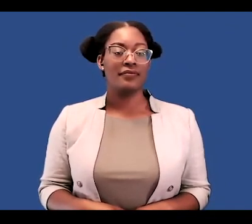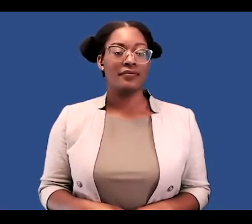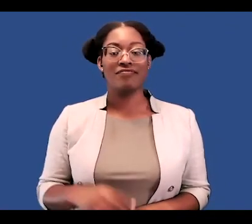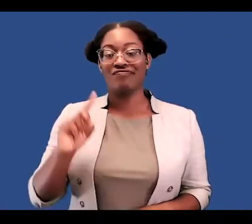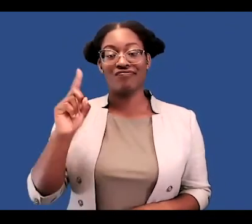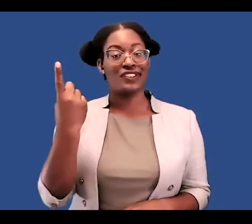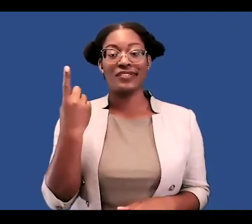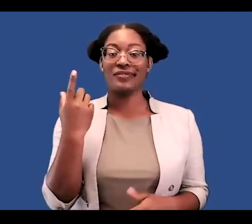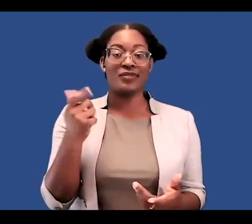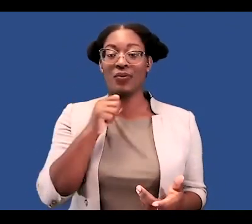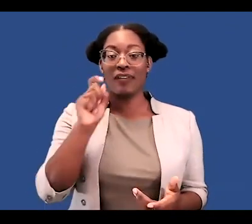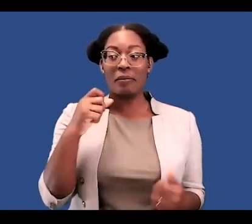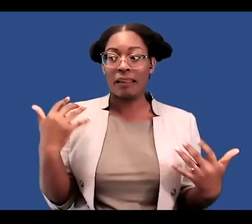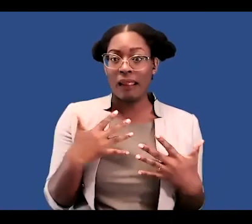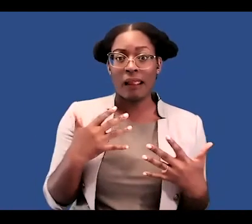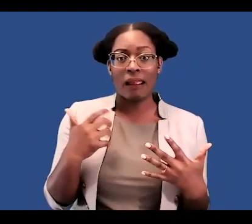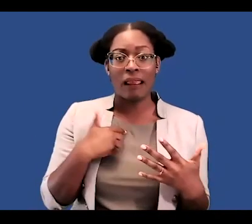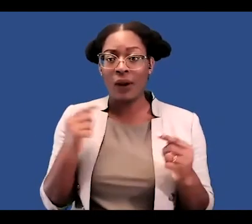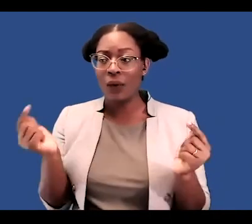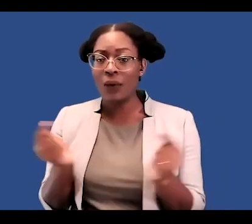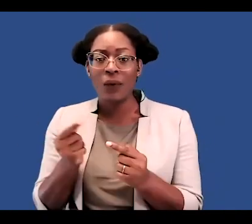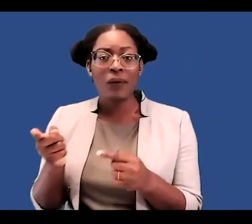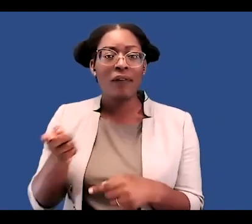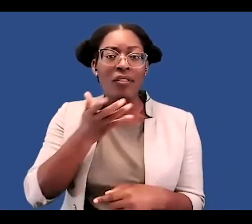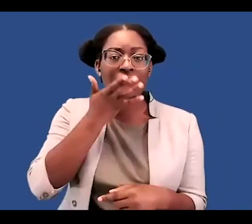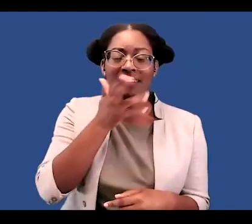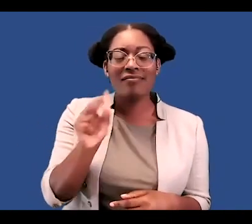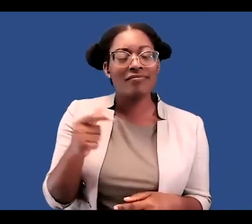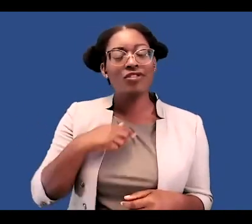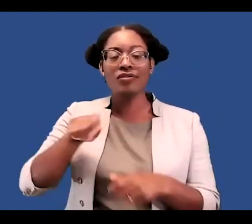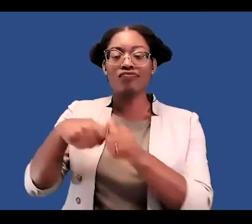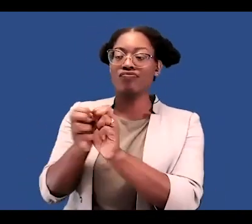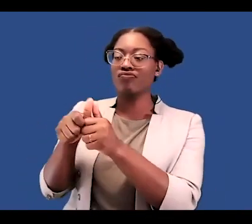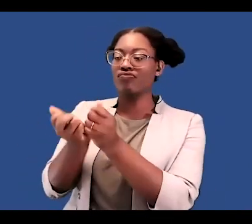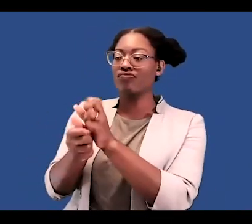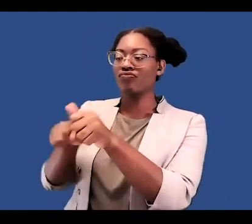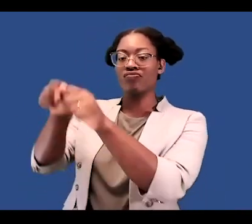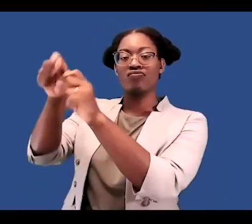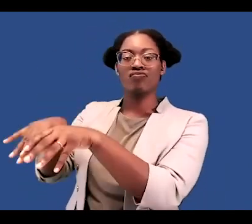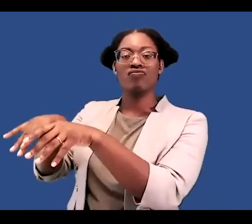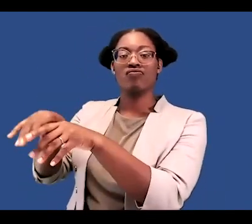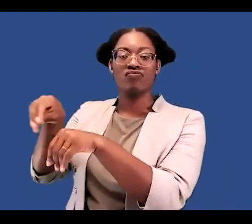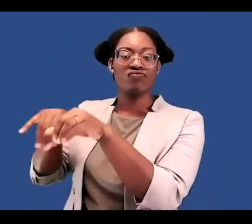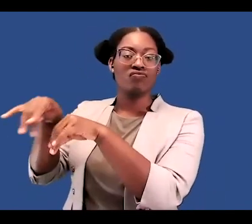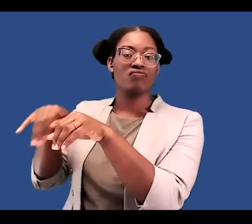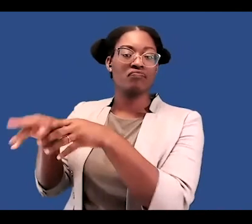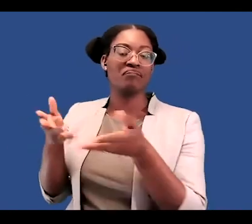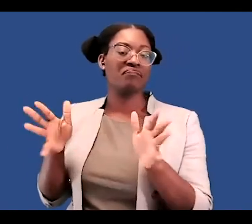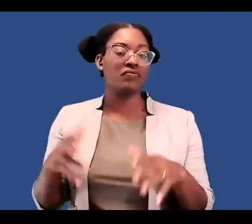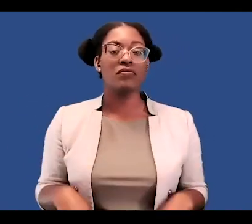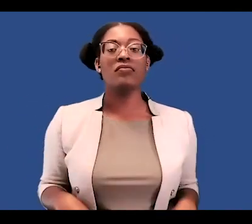Just fold that up in there. Don't be scared. You can also do this with like a pot. If you just got like a pot, you can just throw your